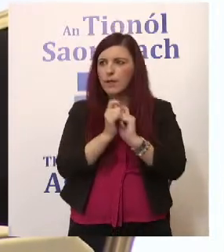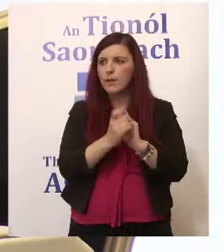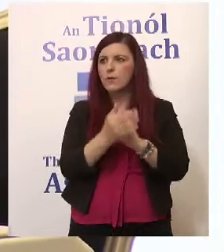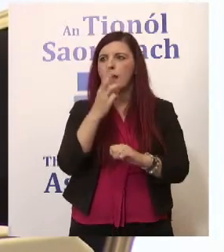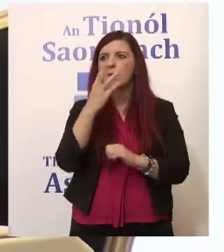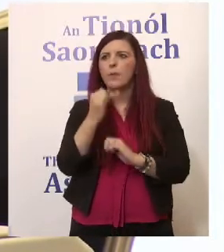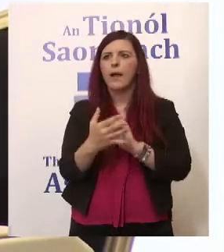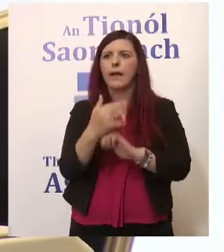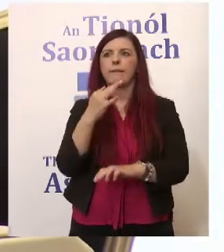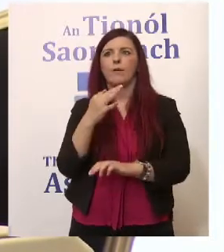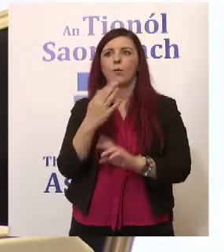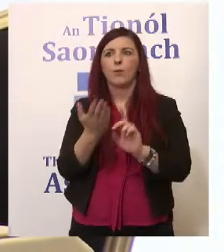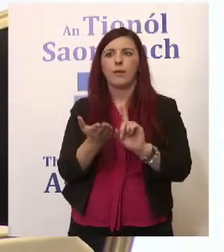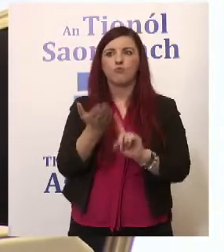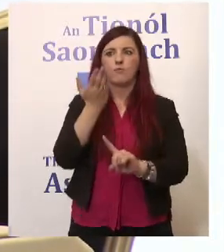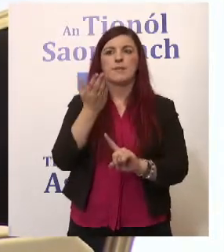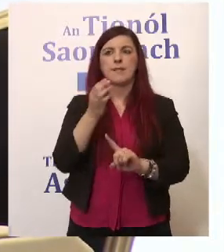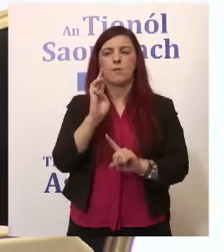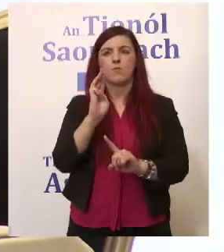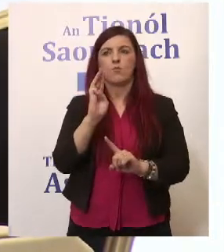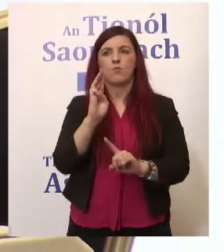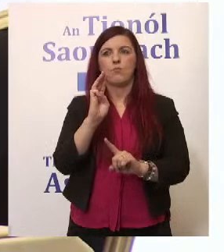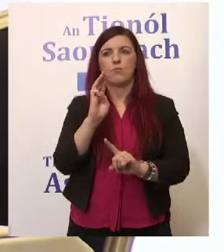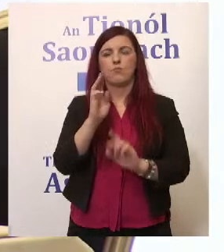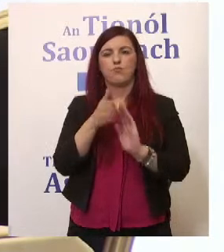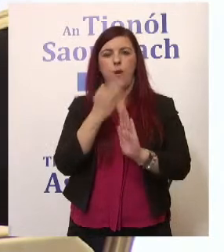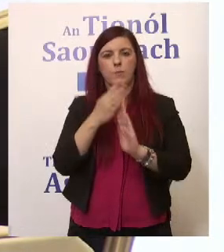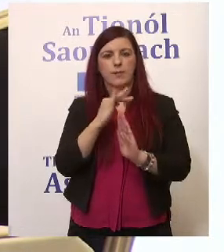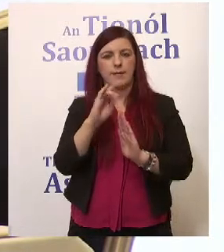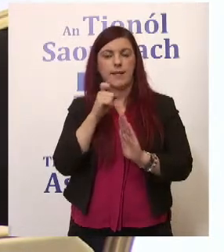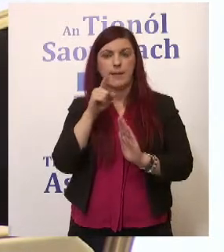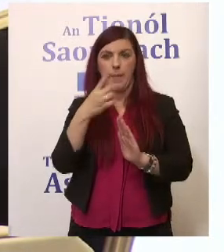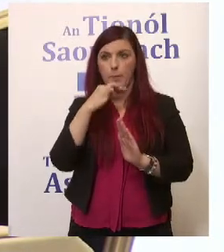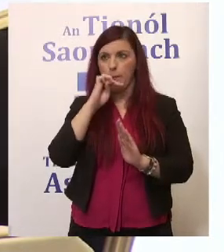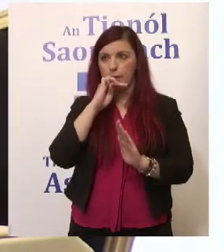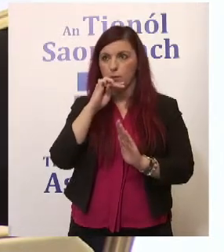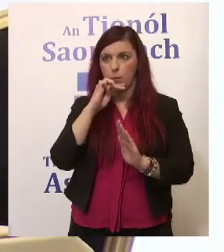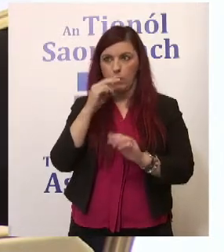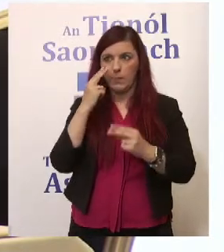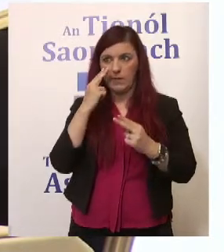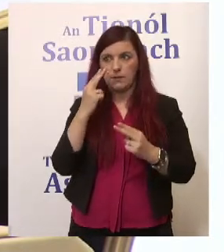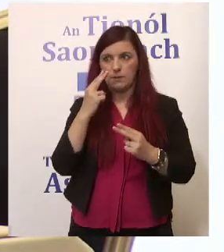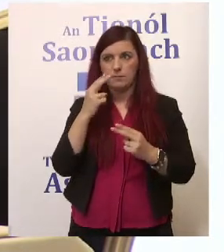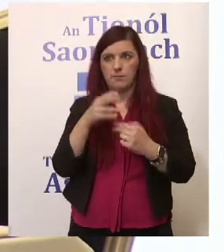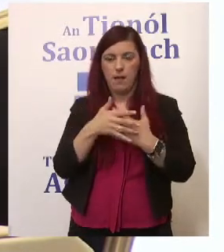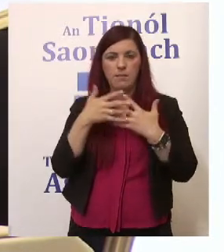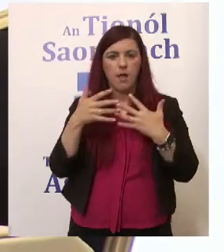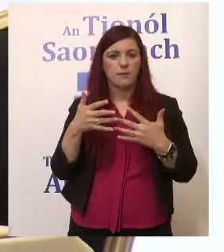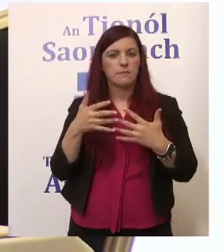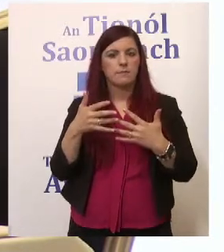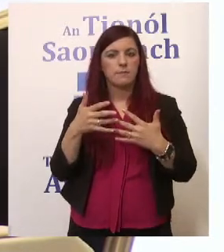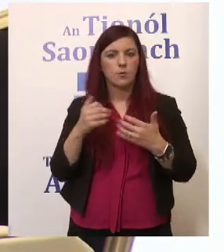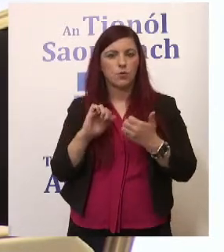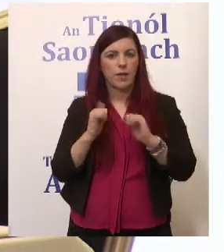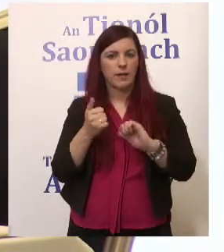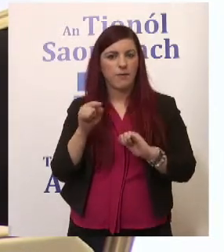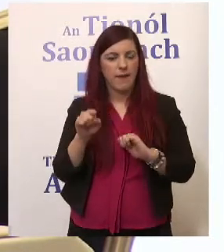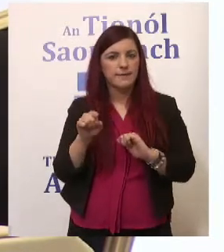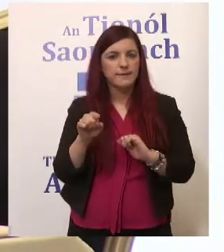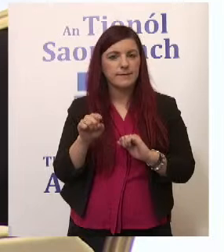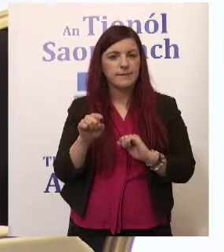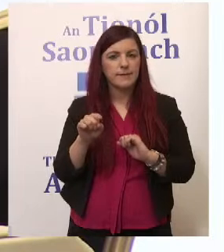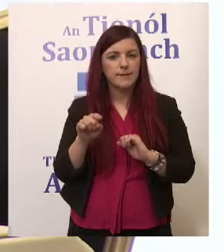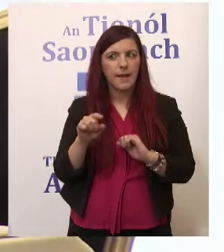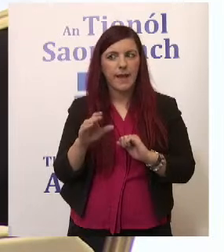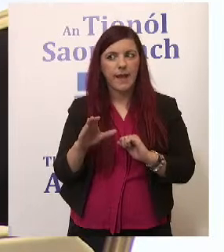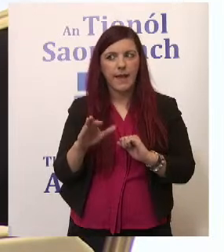going to increase the property tax, that would require a significant decision of the government to change that, to free